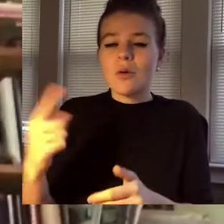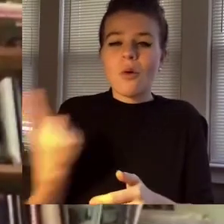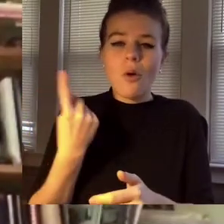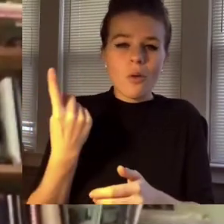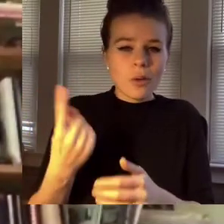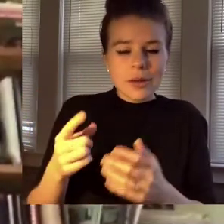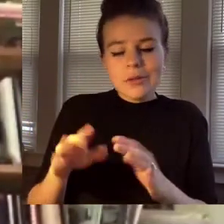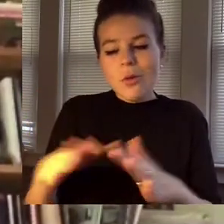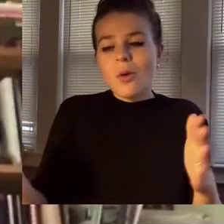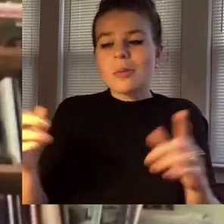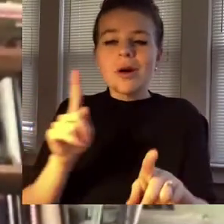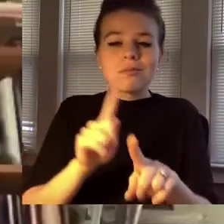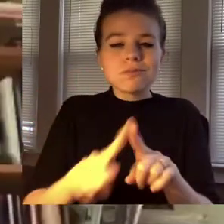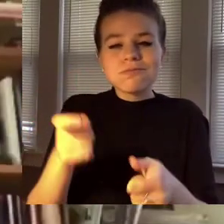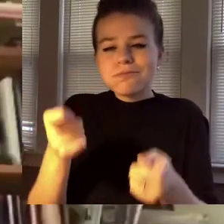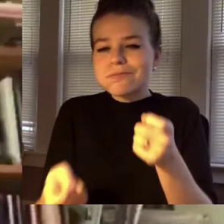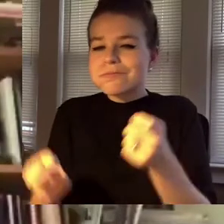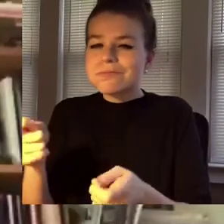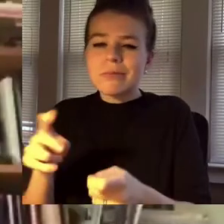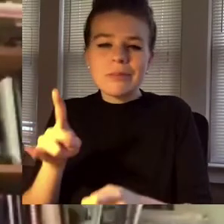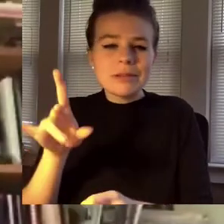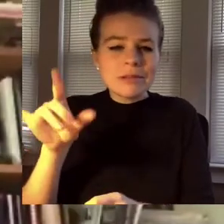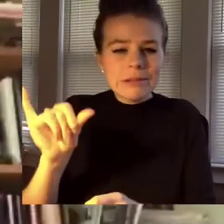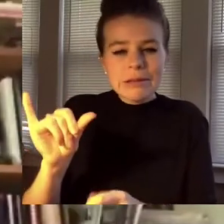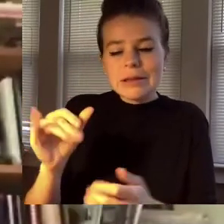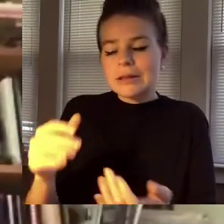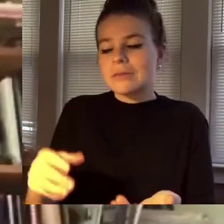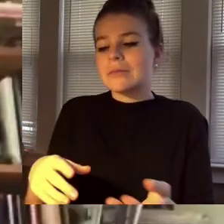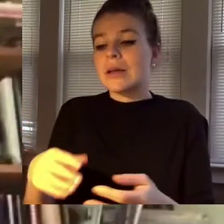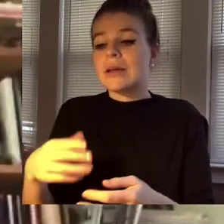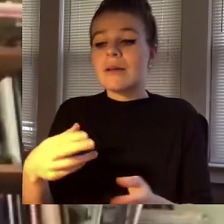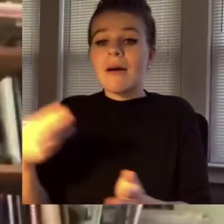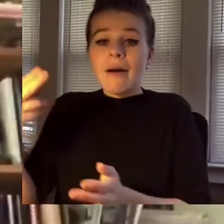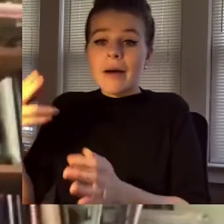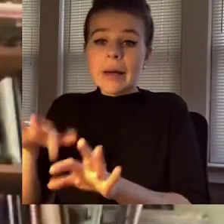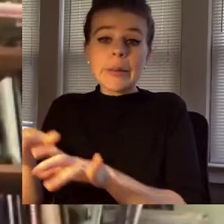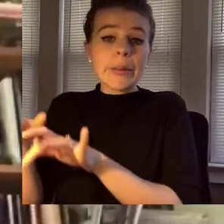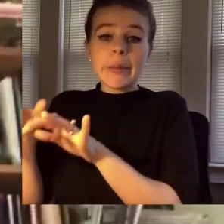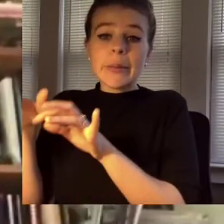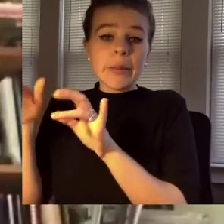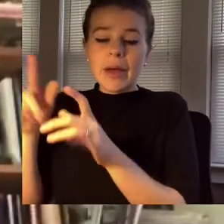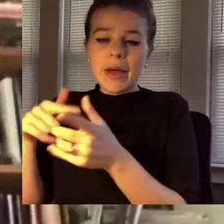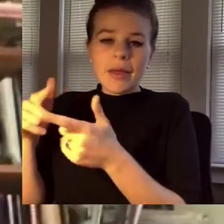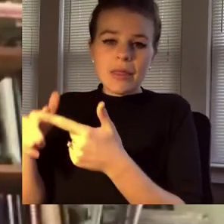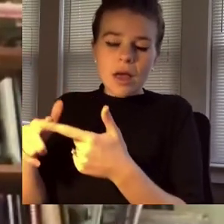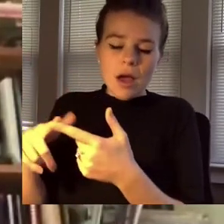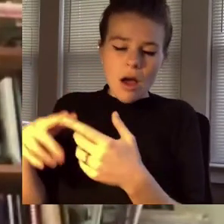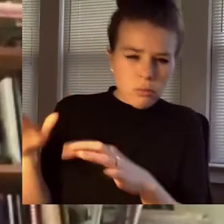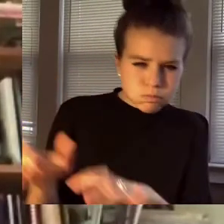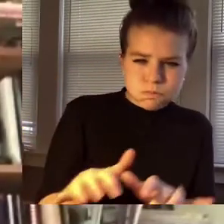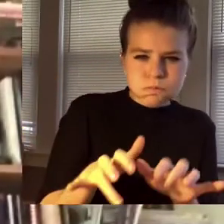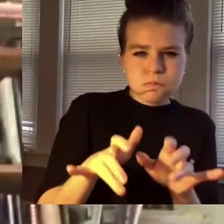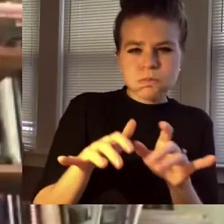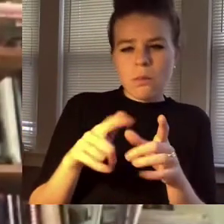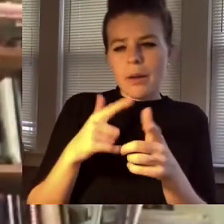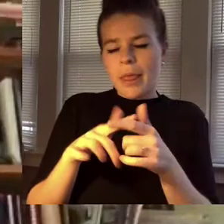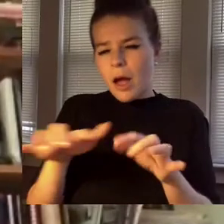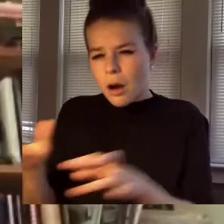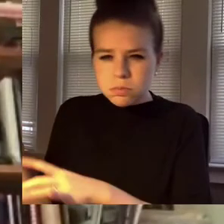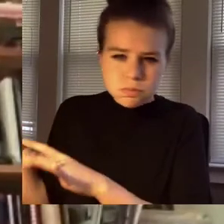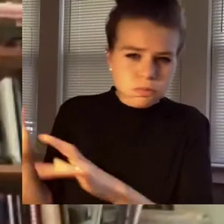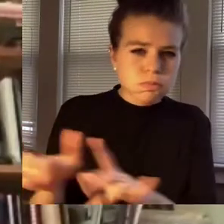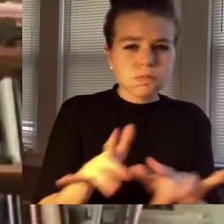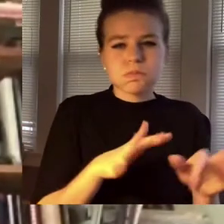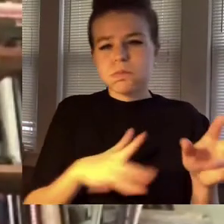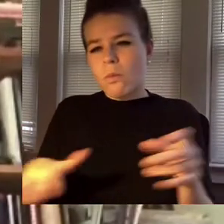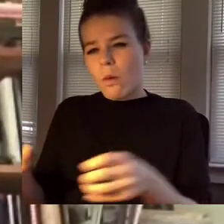key, and then a quick wayward arpeggio in the higher notes, then the full composition, full-bodied, a nameless